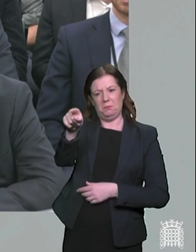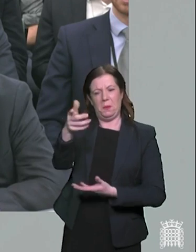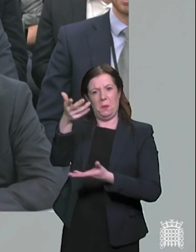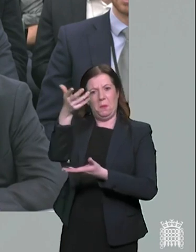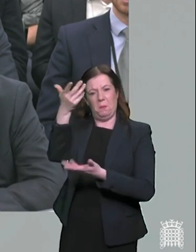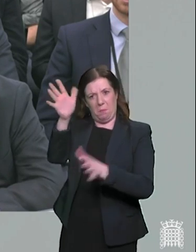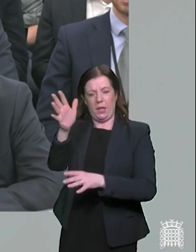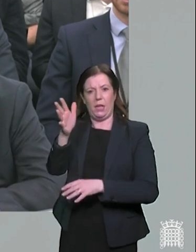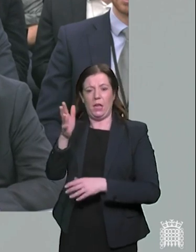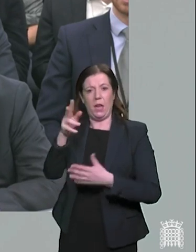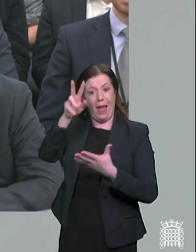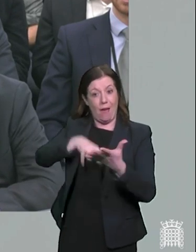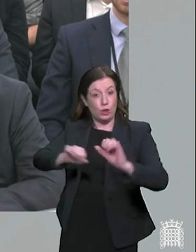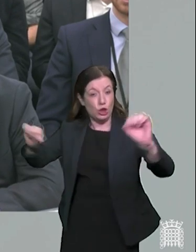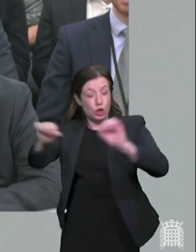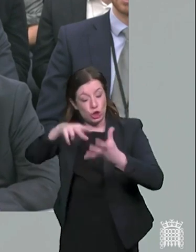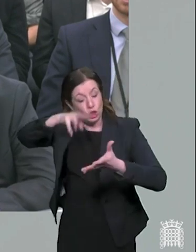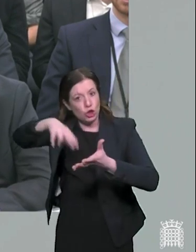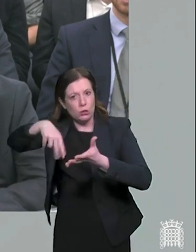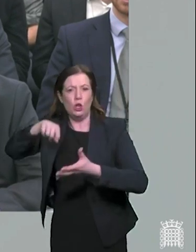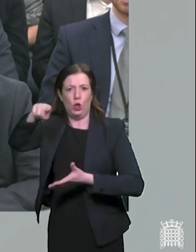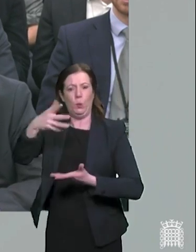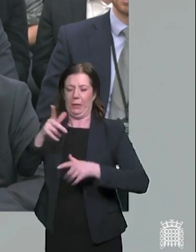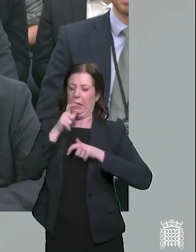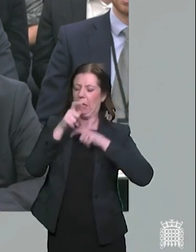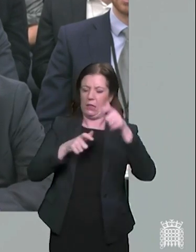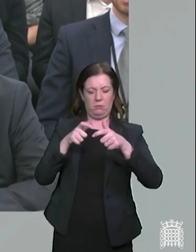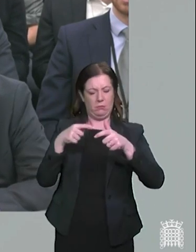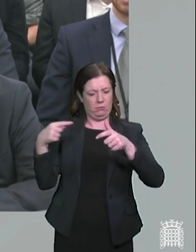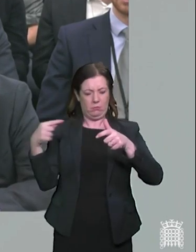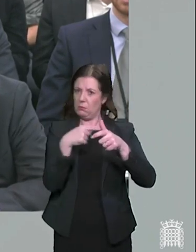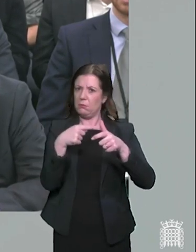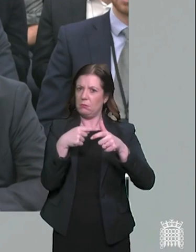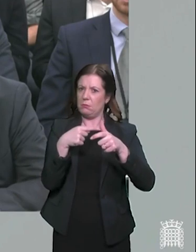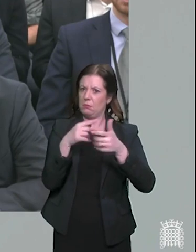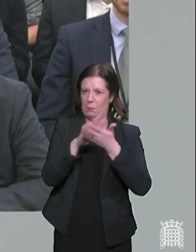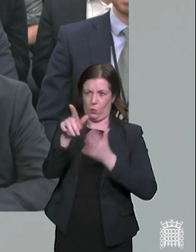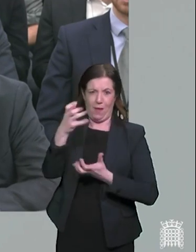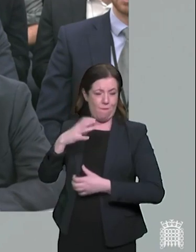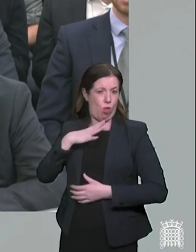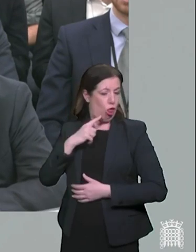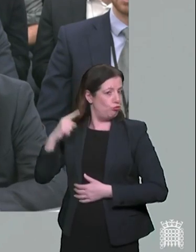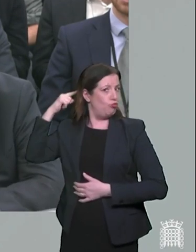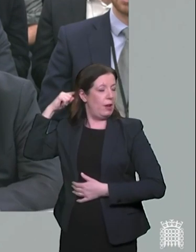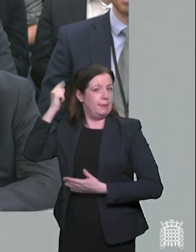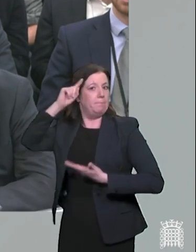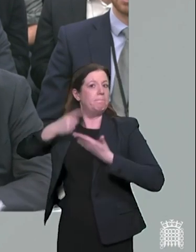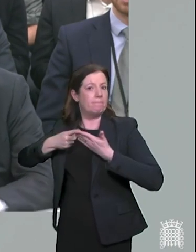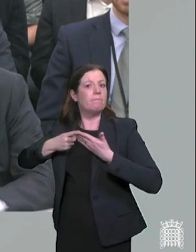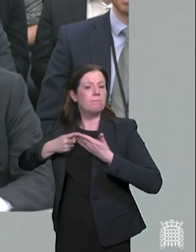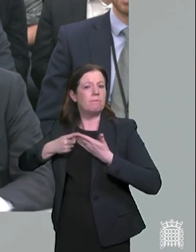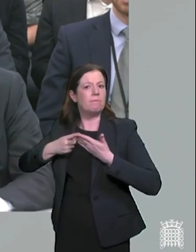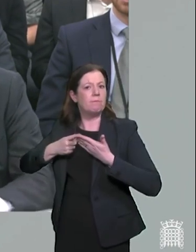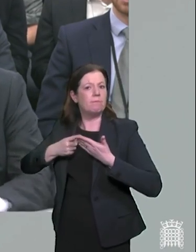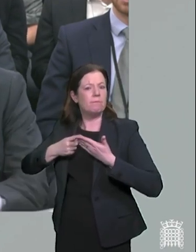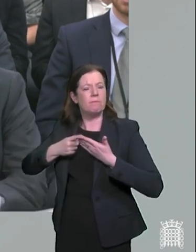matter before reading the evidence, which are plainly and wrongly prejudicial or prejudge the very issue on